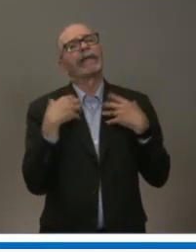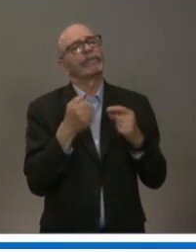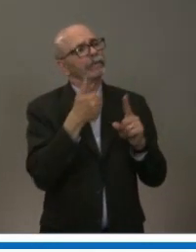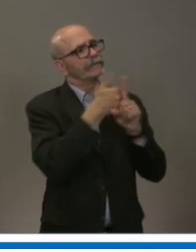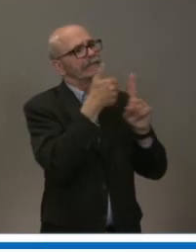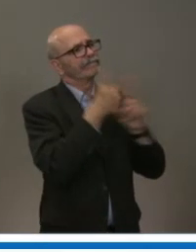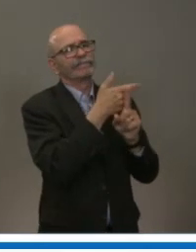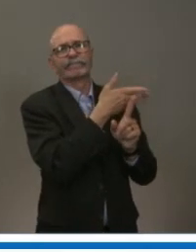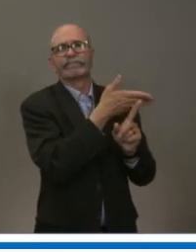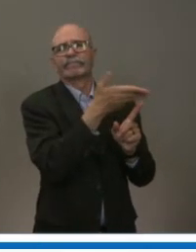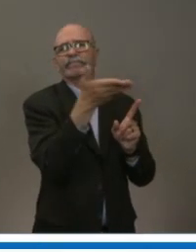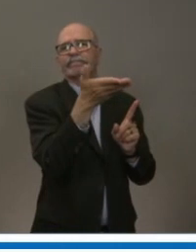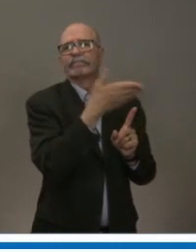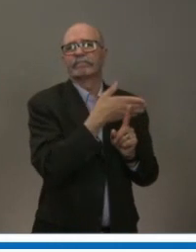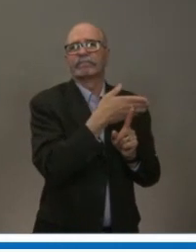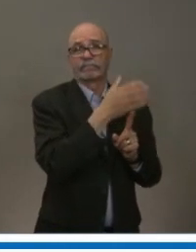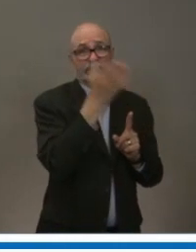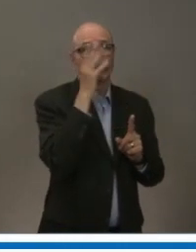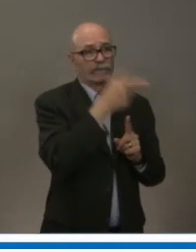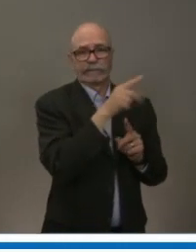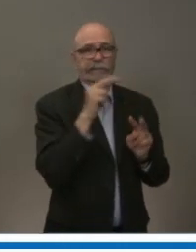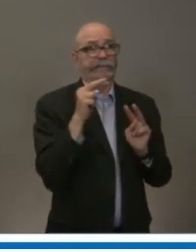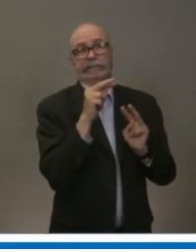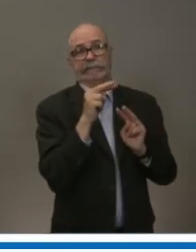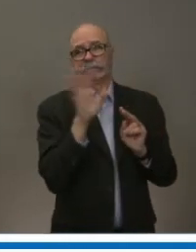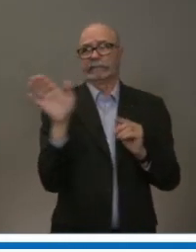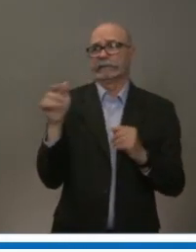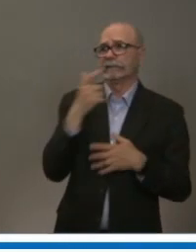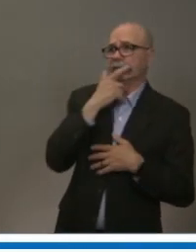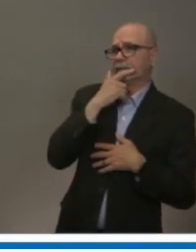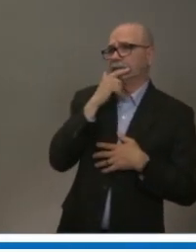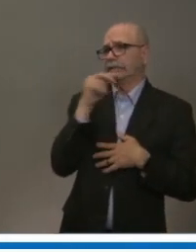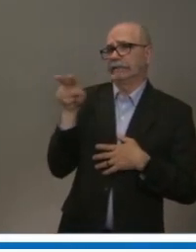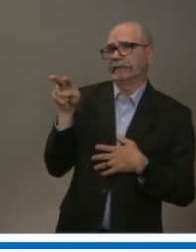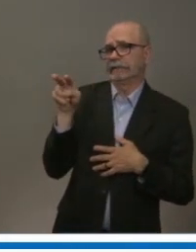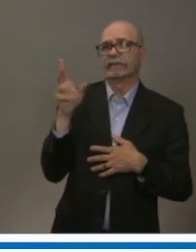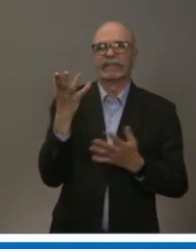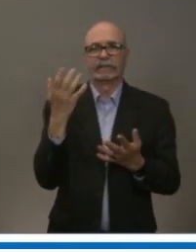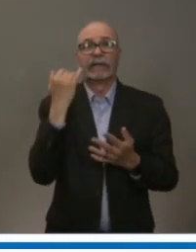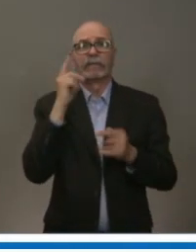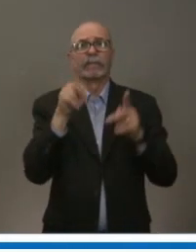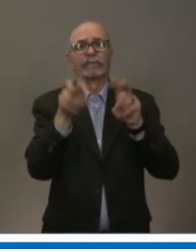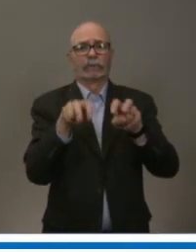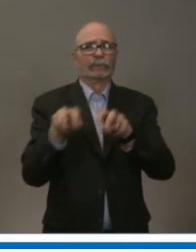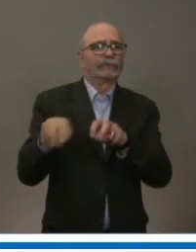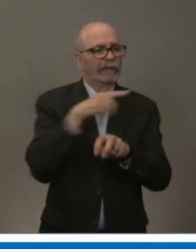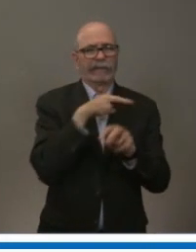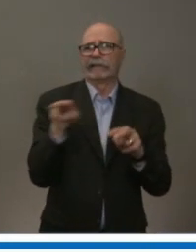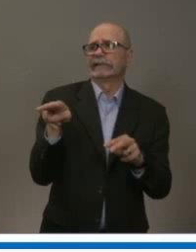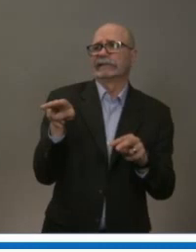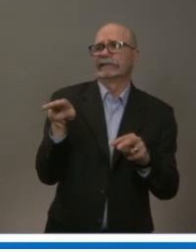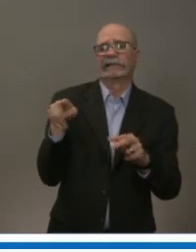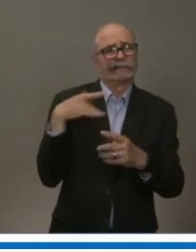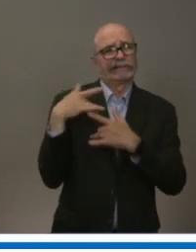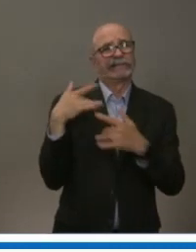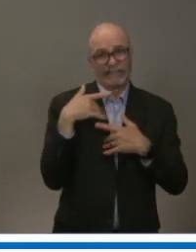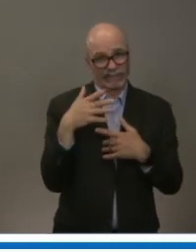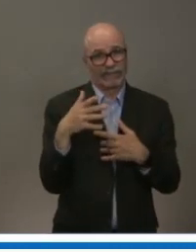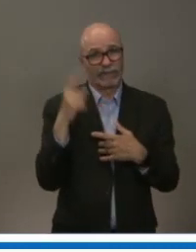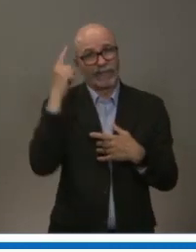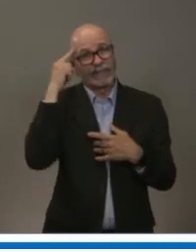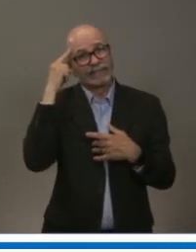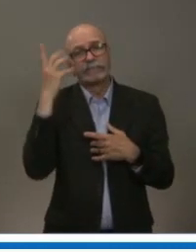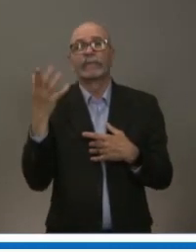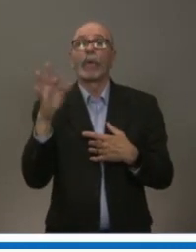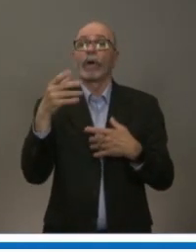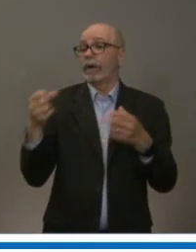concerns would be around this ongoing issue of crowding on buses and just passenger and driver safety from a